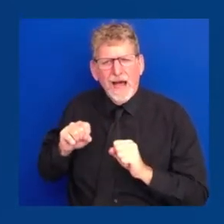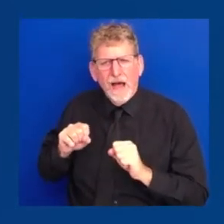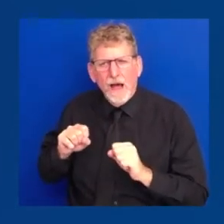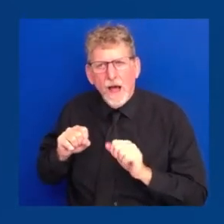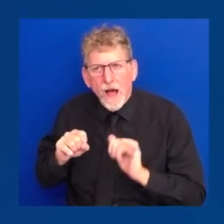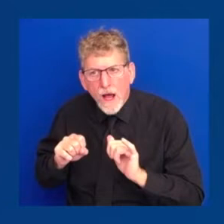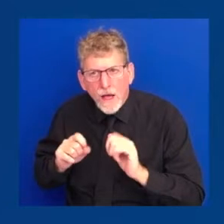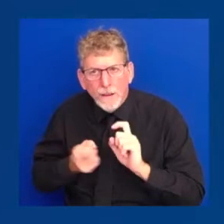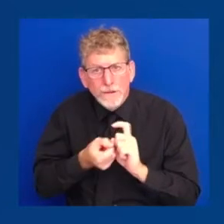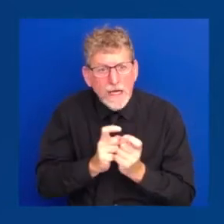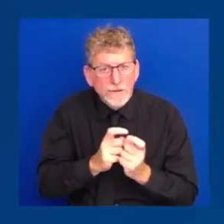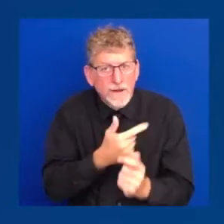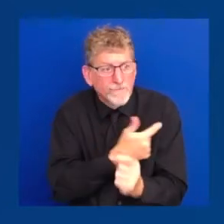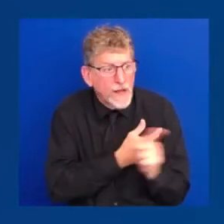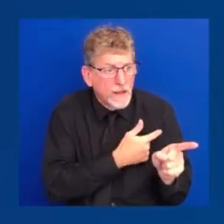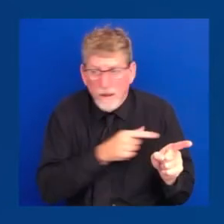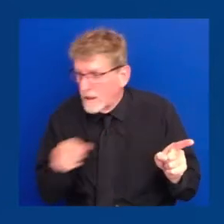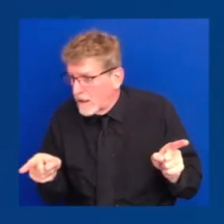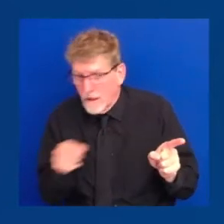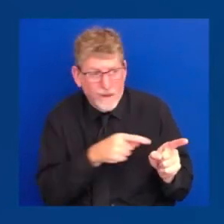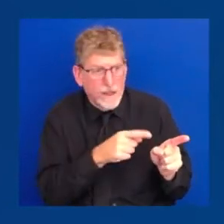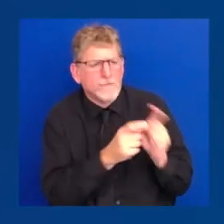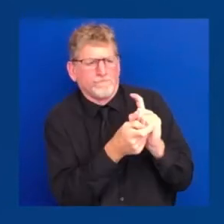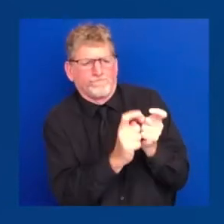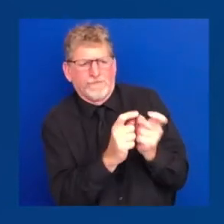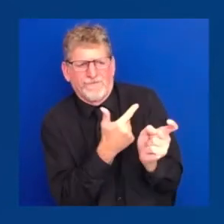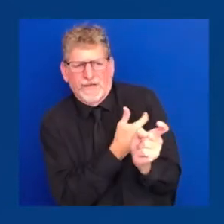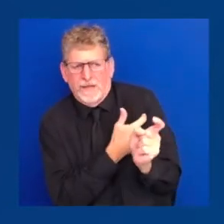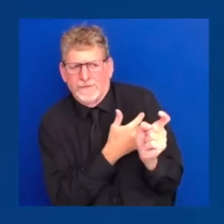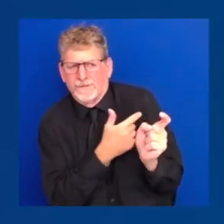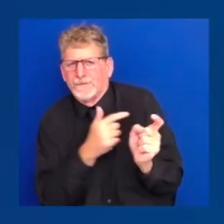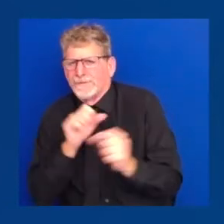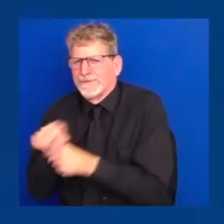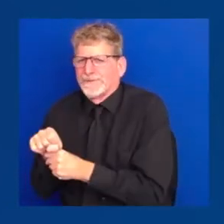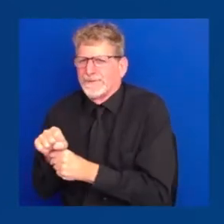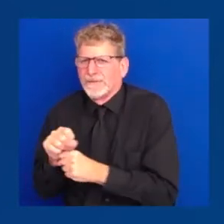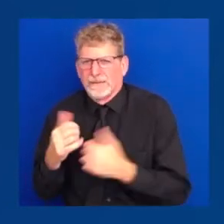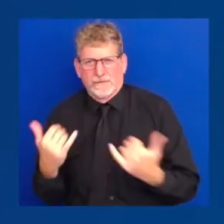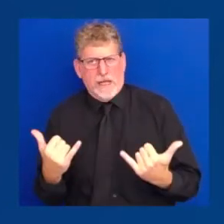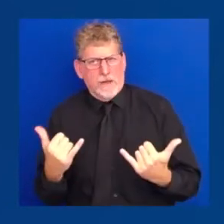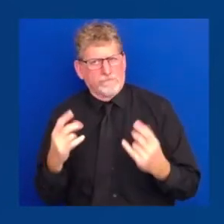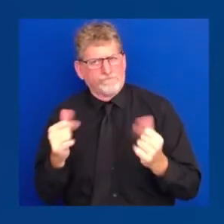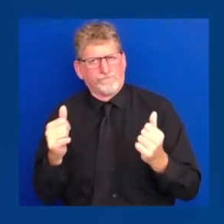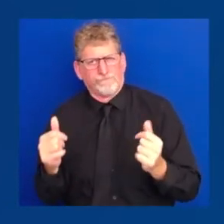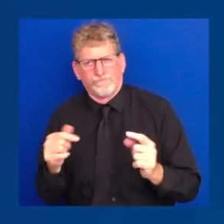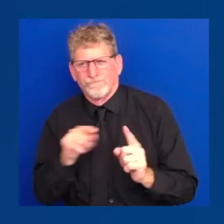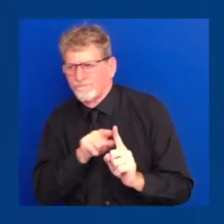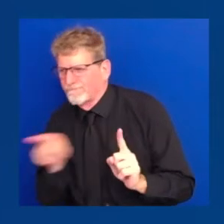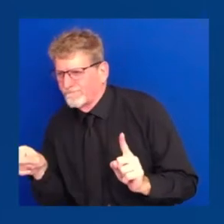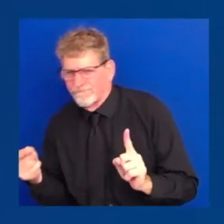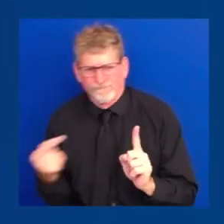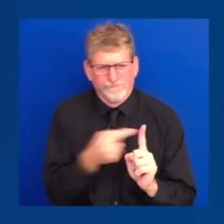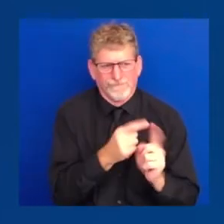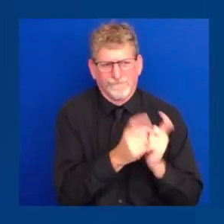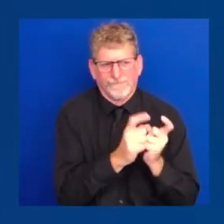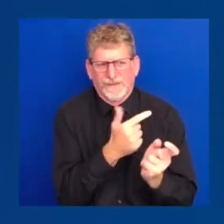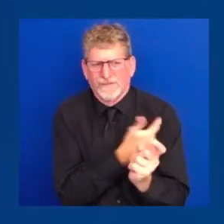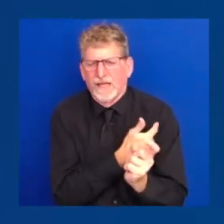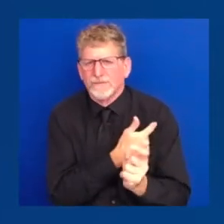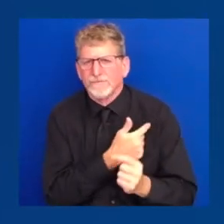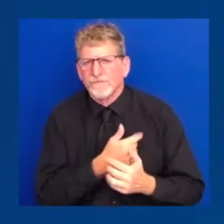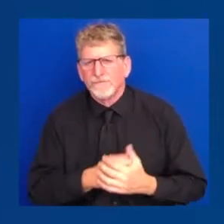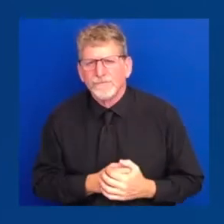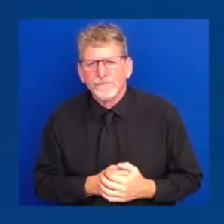and processes will help us reach our goal that updated vaccines can be developed,